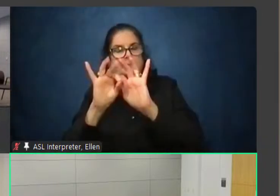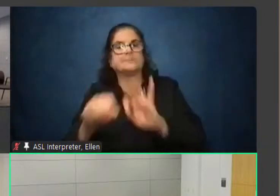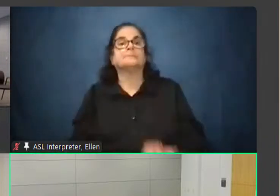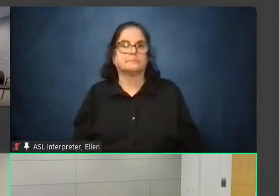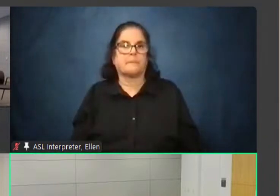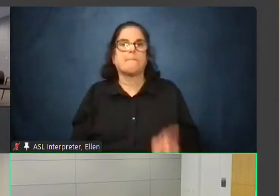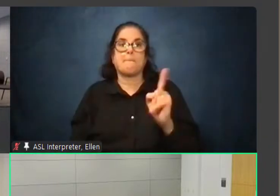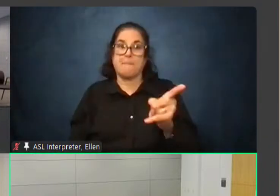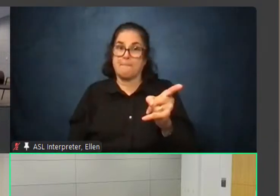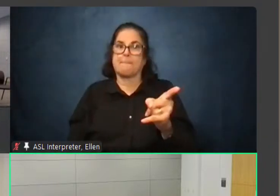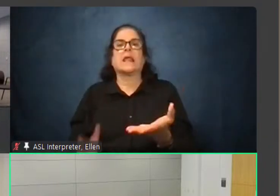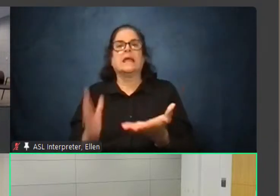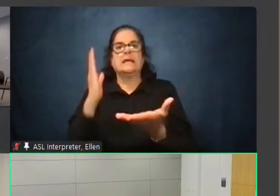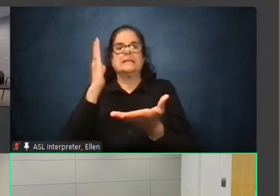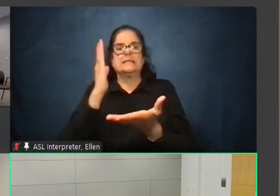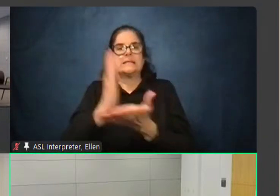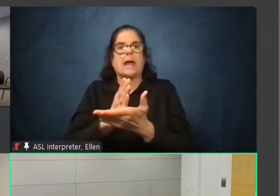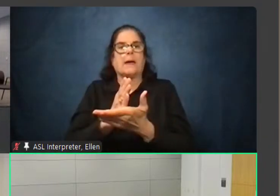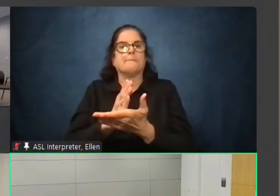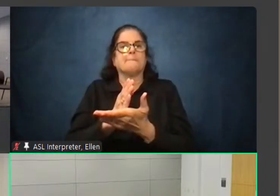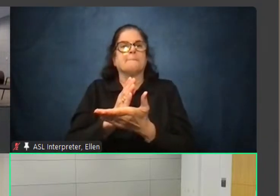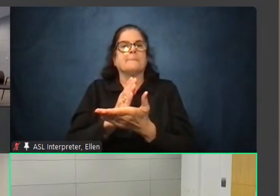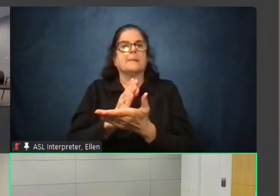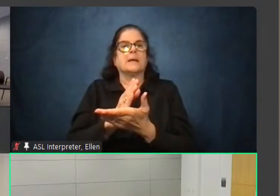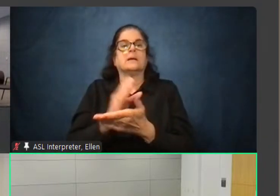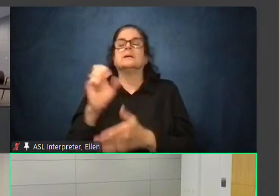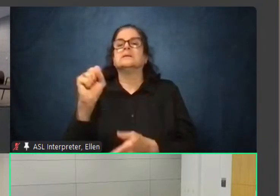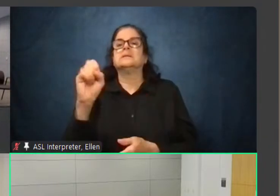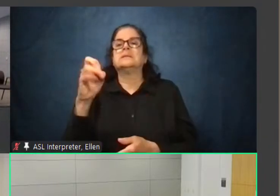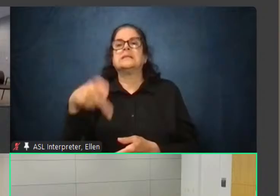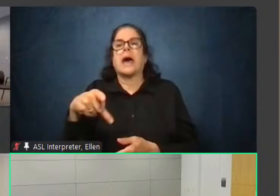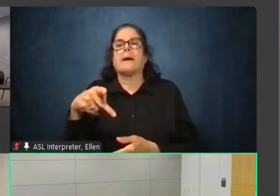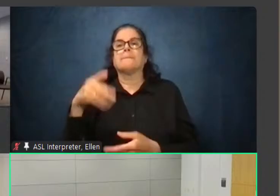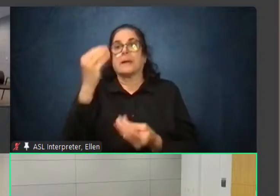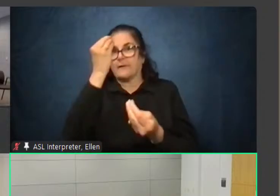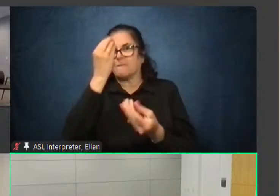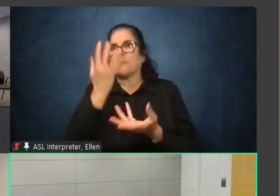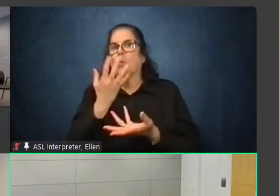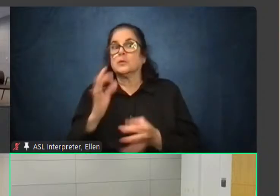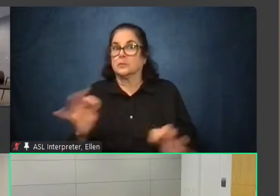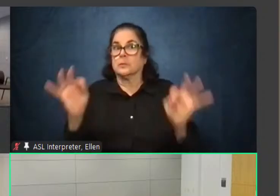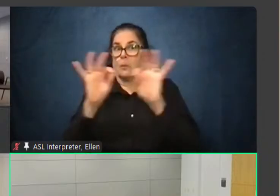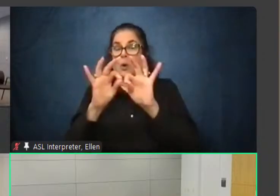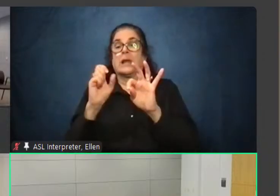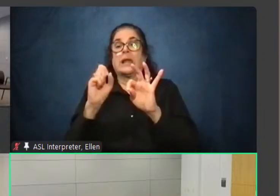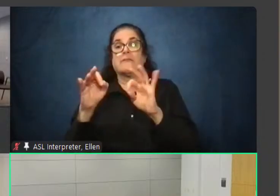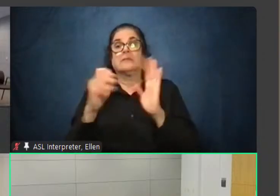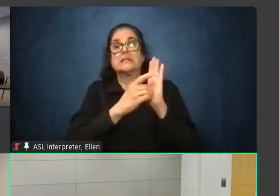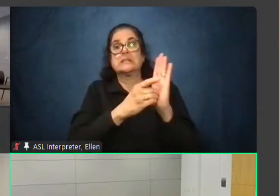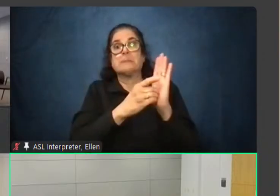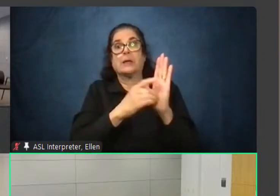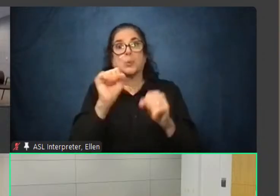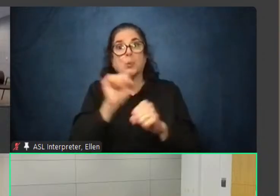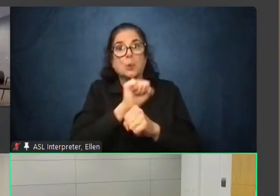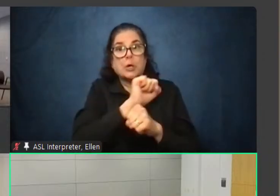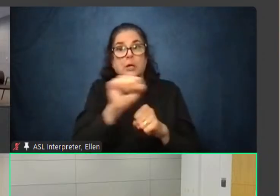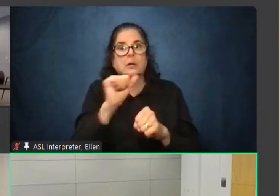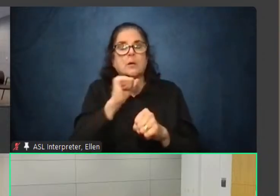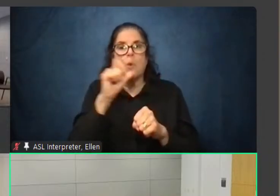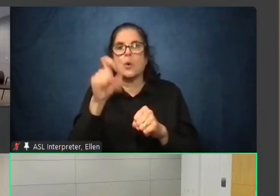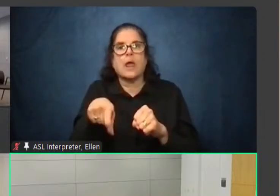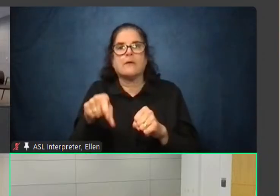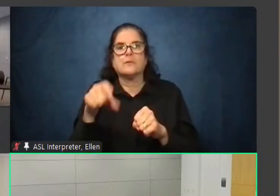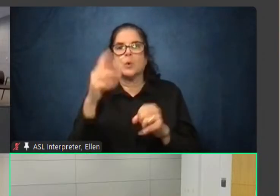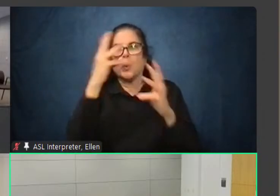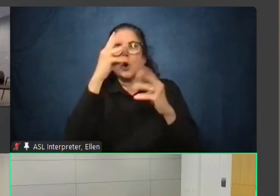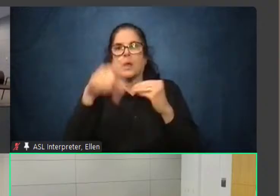the stop info is really helpful for kind of the debugging and troubleshooting portion. Hopefully, if the display is working, you never need to worry about what the stop ID